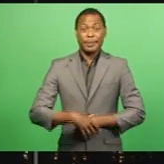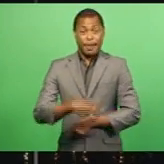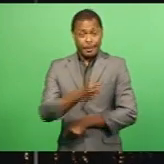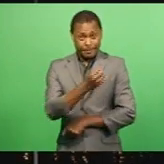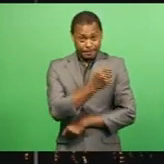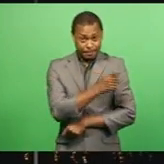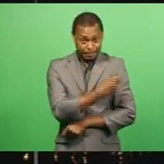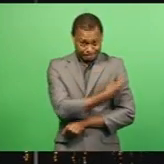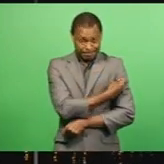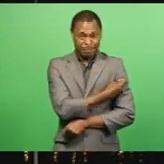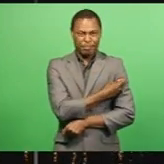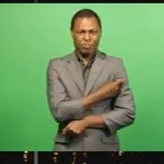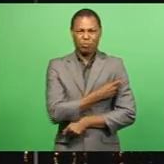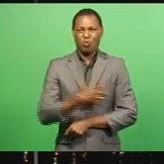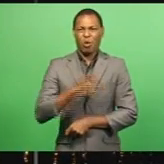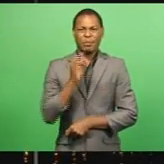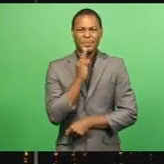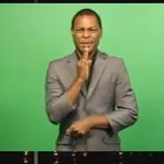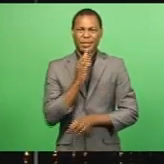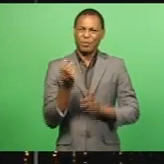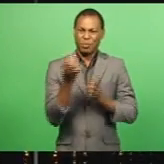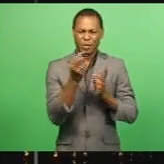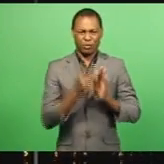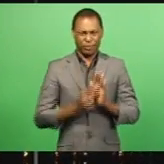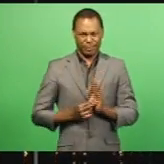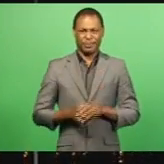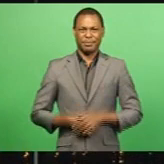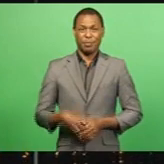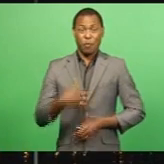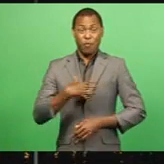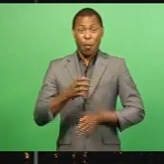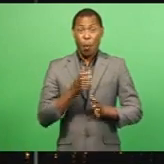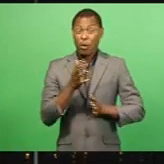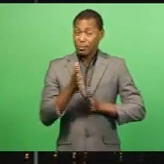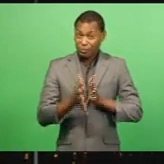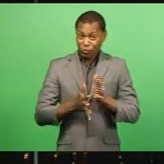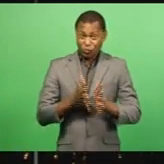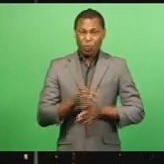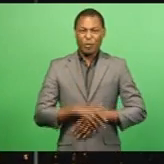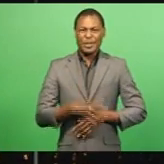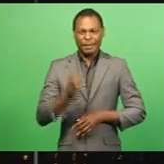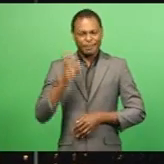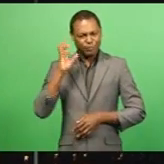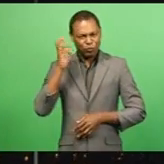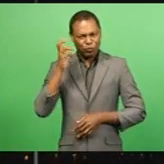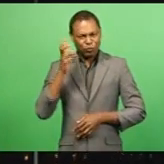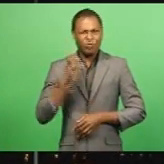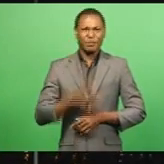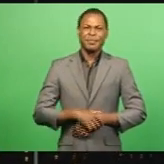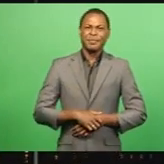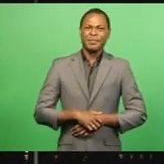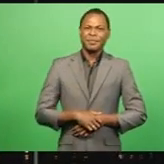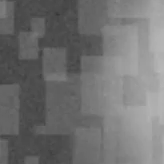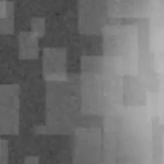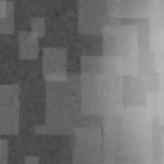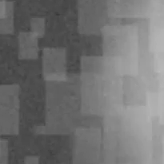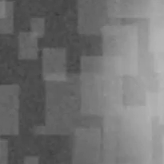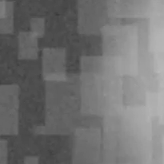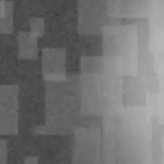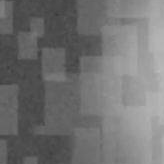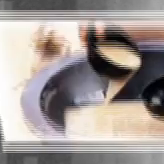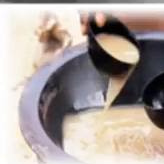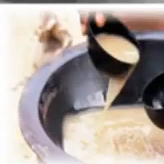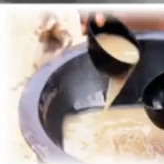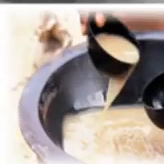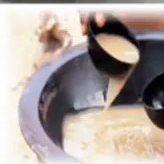vaccine misinformation a concern. For these stories and others, you can tune in daily to our sister radio station Gold FM to our poll question.